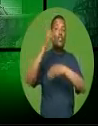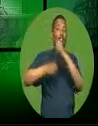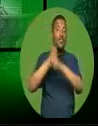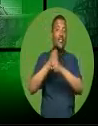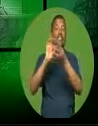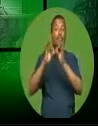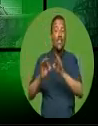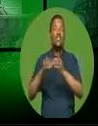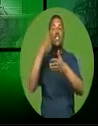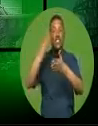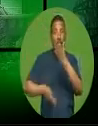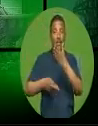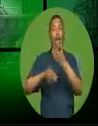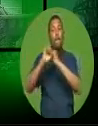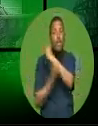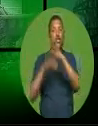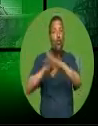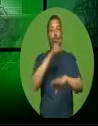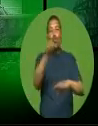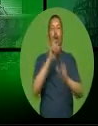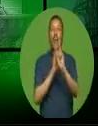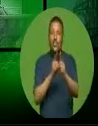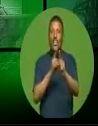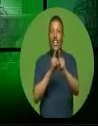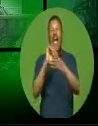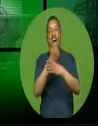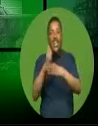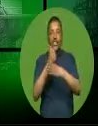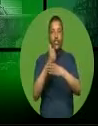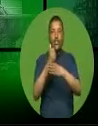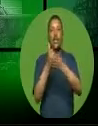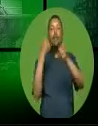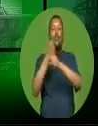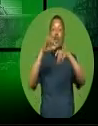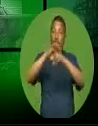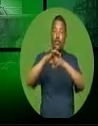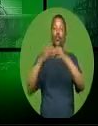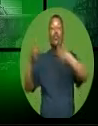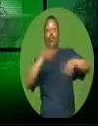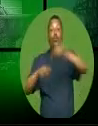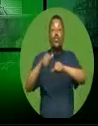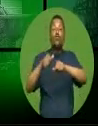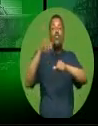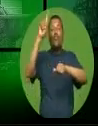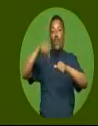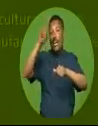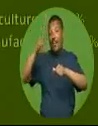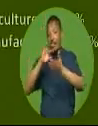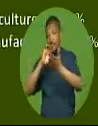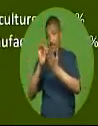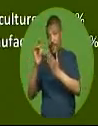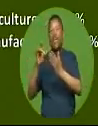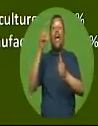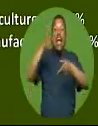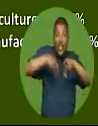your answers on the average employment contribution figures for agriculture and manufacturing.